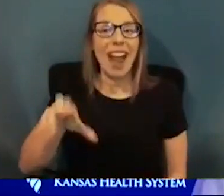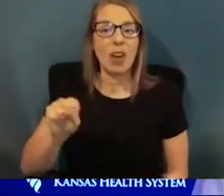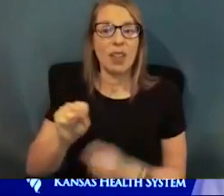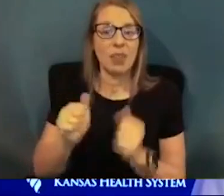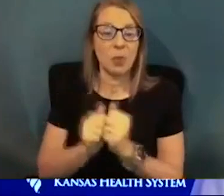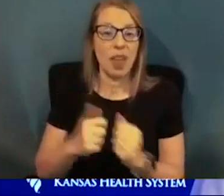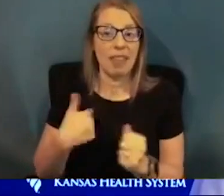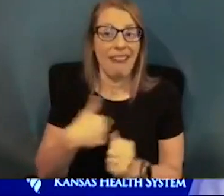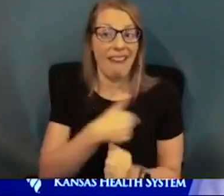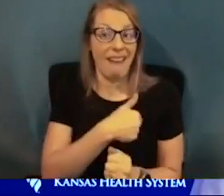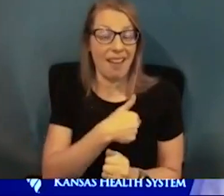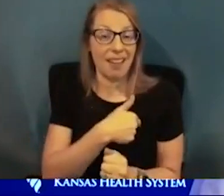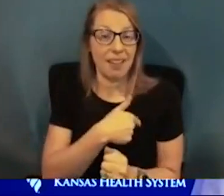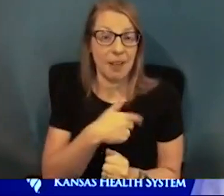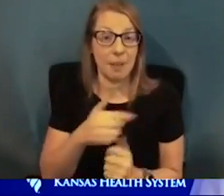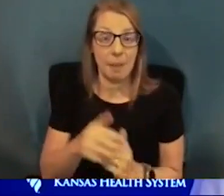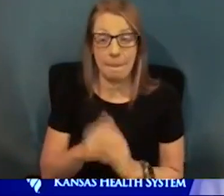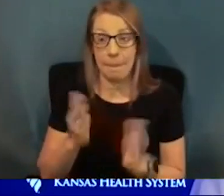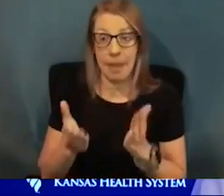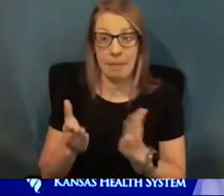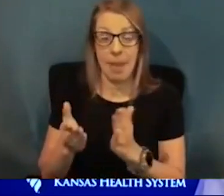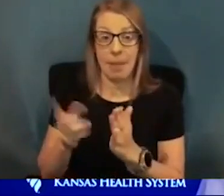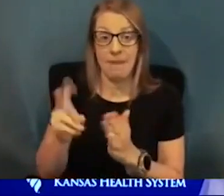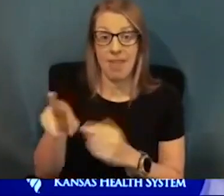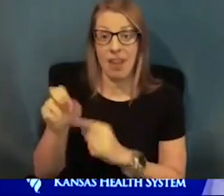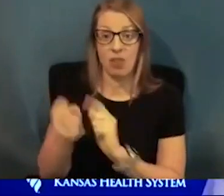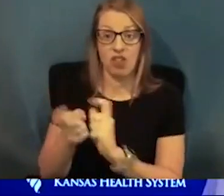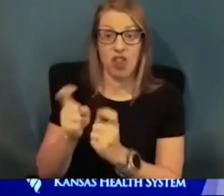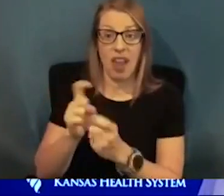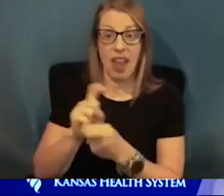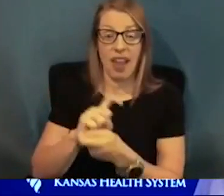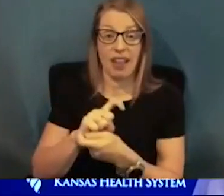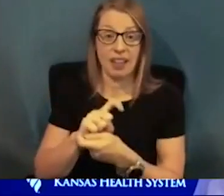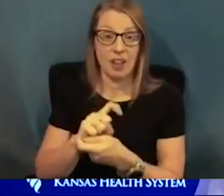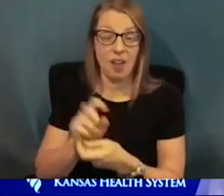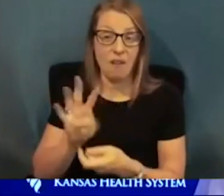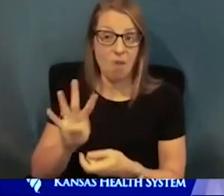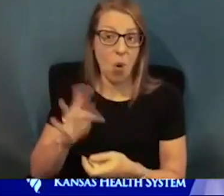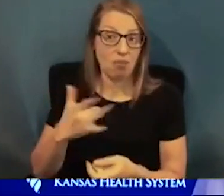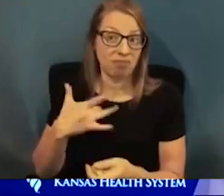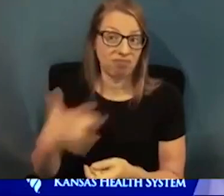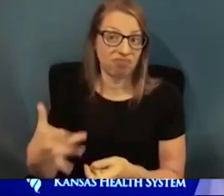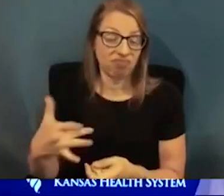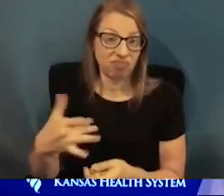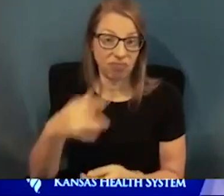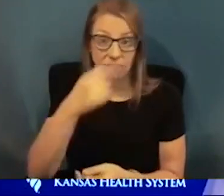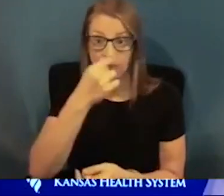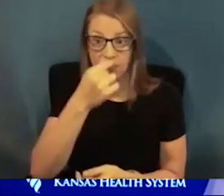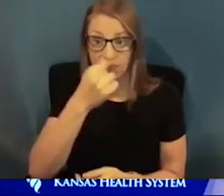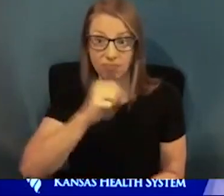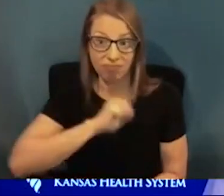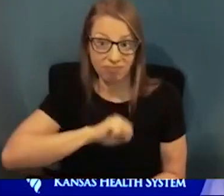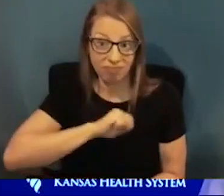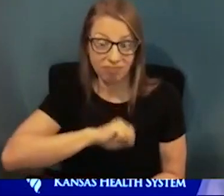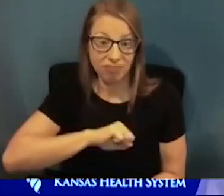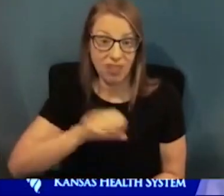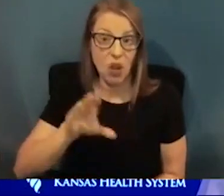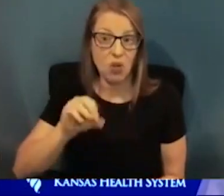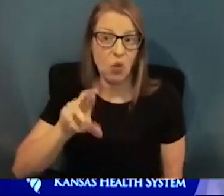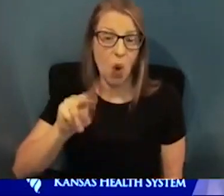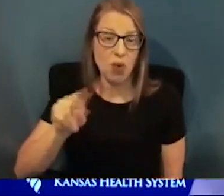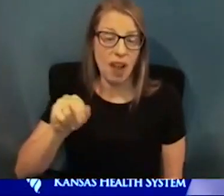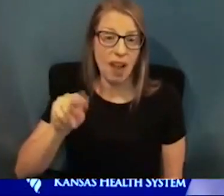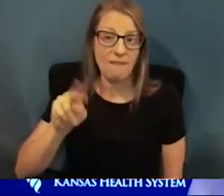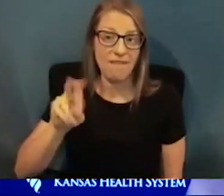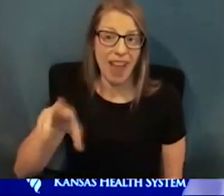may change into what we see in those 4 common cough and coronaviruses that have been with us for hundreds